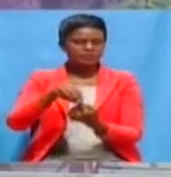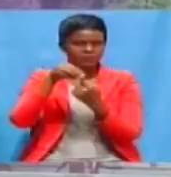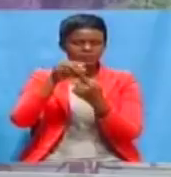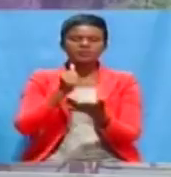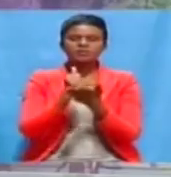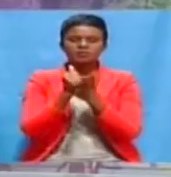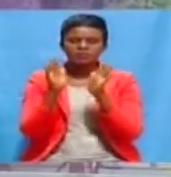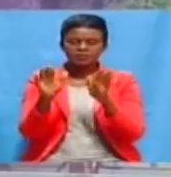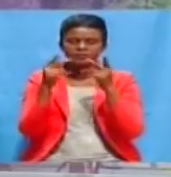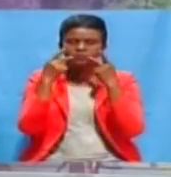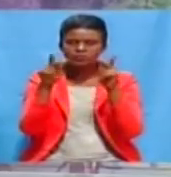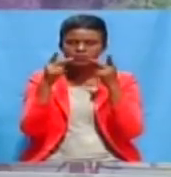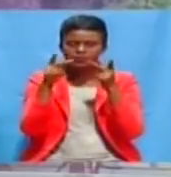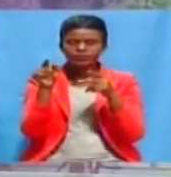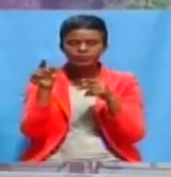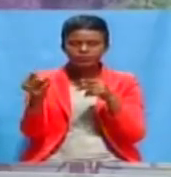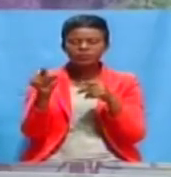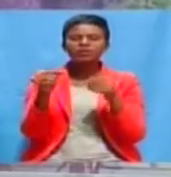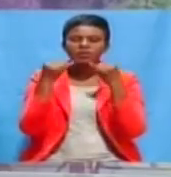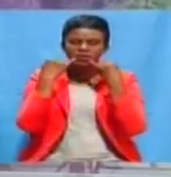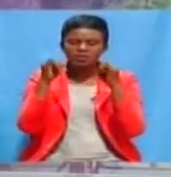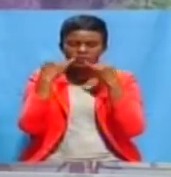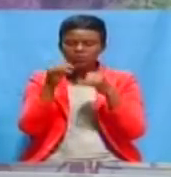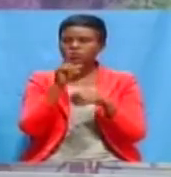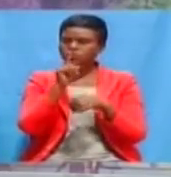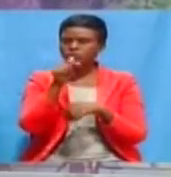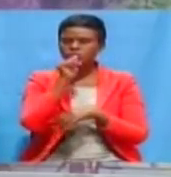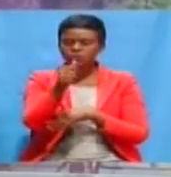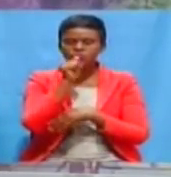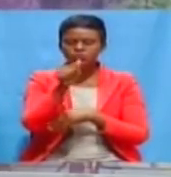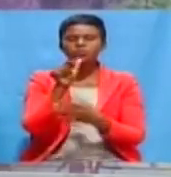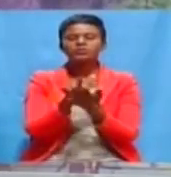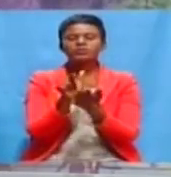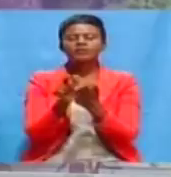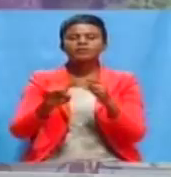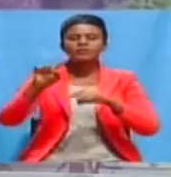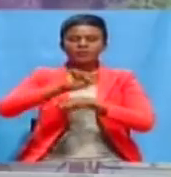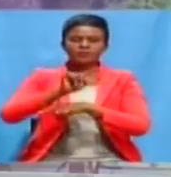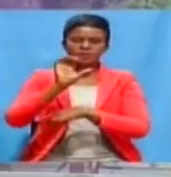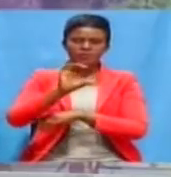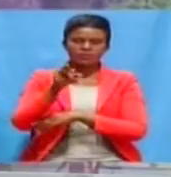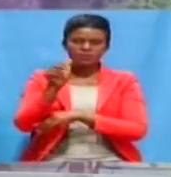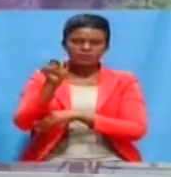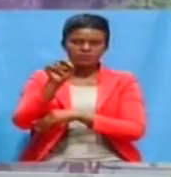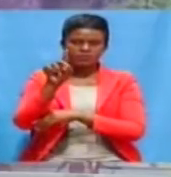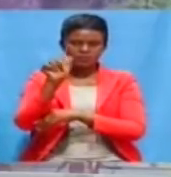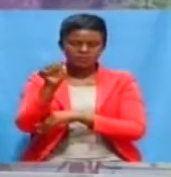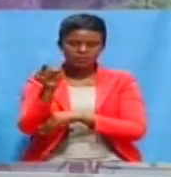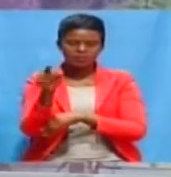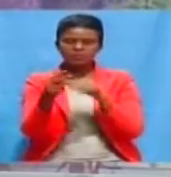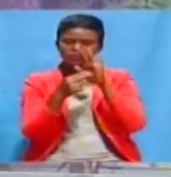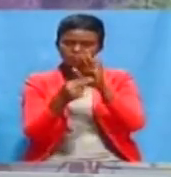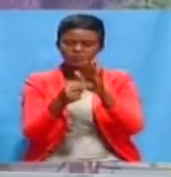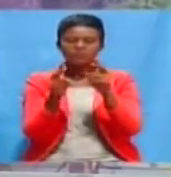and Public Relations, Amos Chanda, has confirmed to journalists in Lusaka today. Mr. Chanda says the move signifies